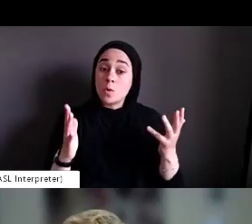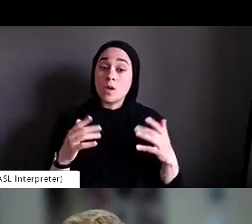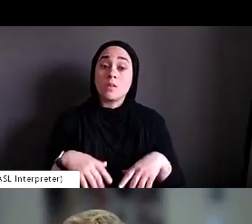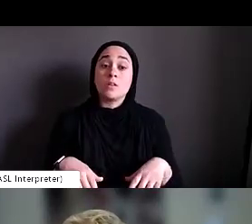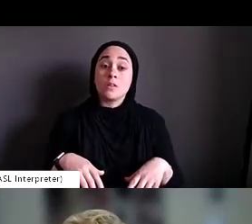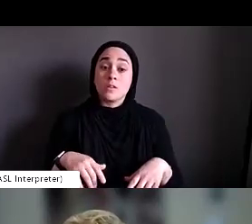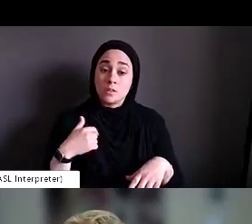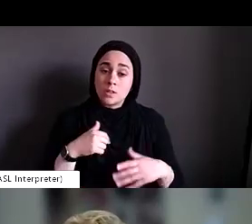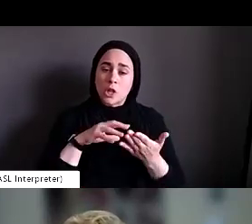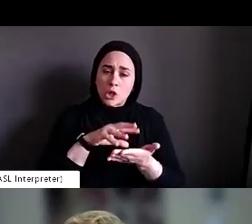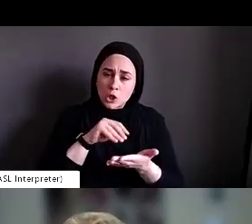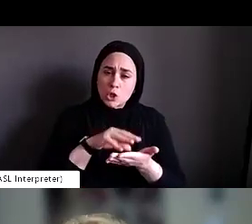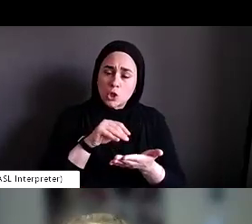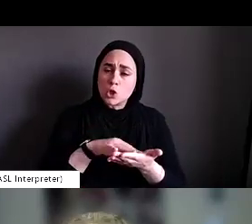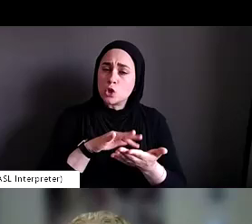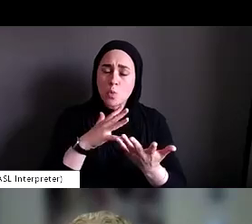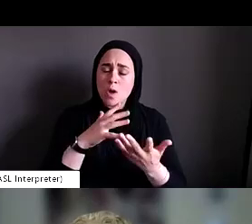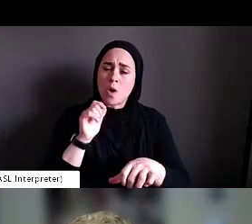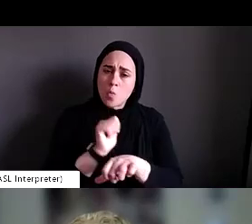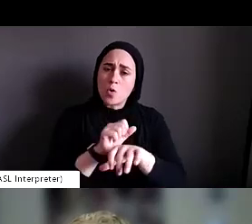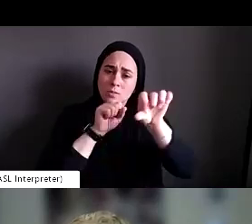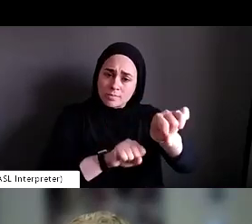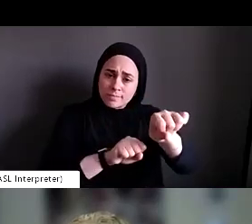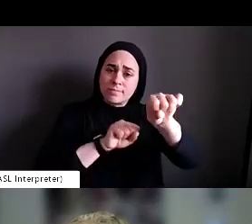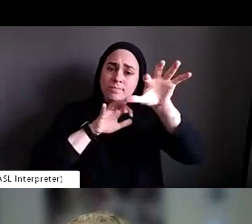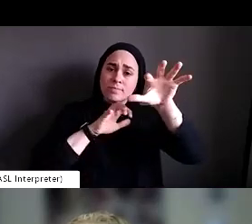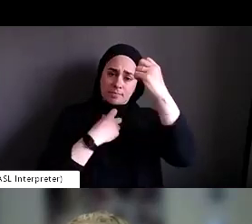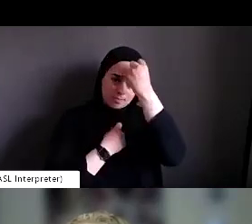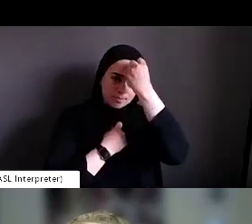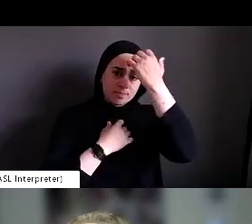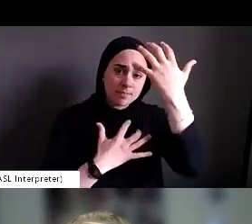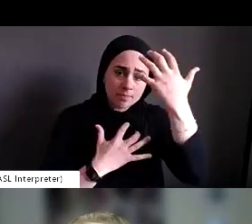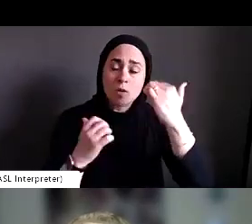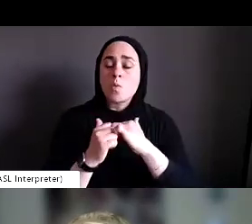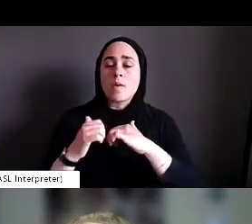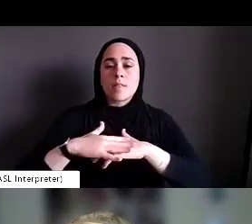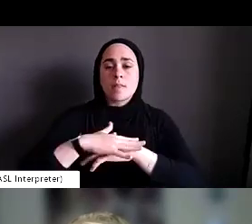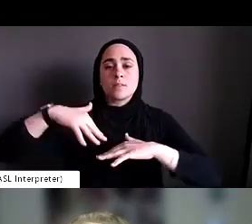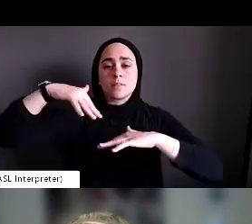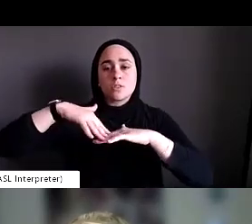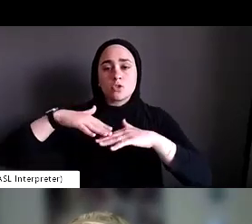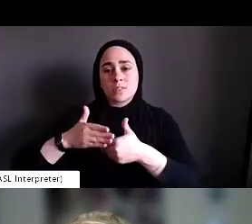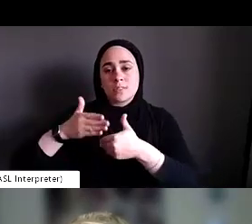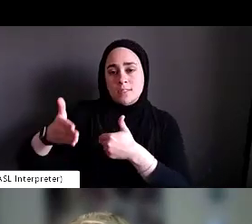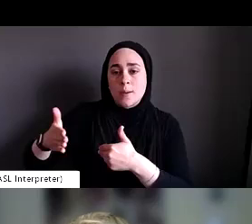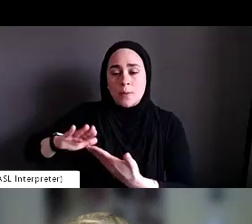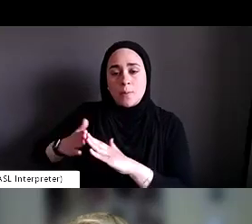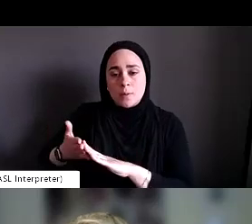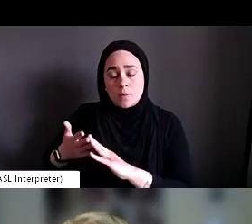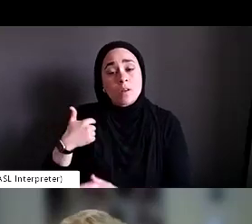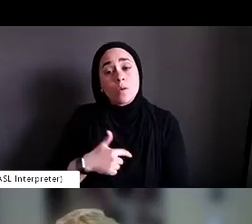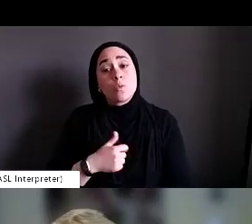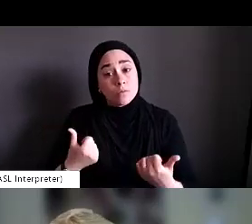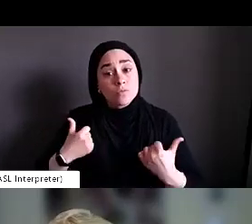work decolonially with our Indigenous neighbors and communities. And we've tried to do this from